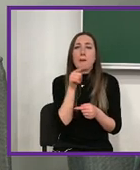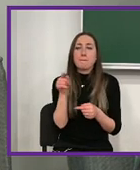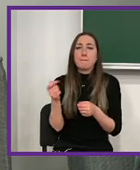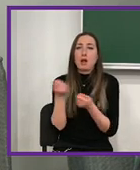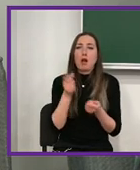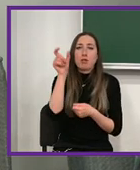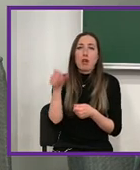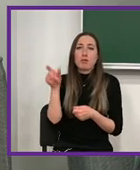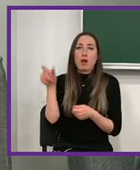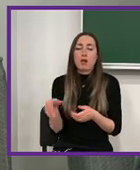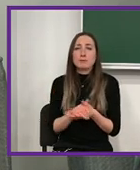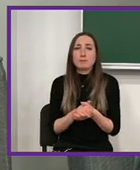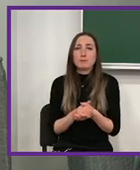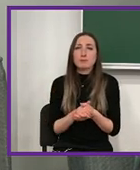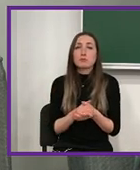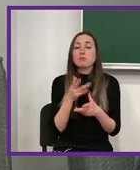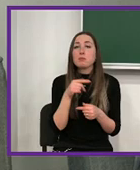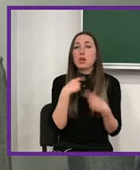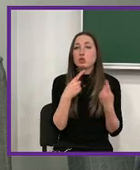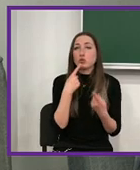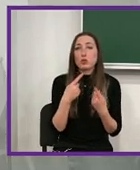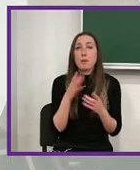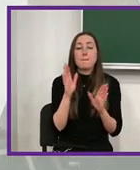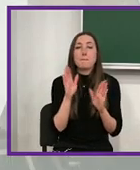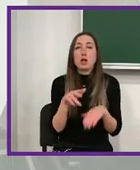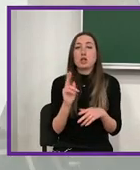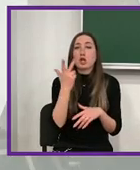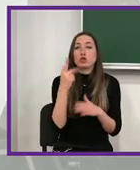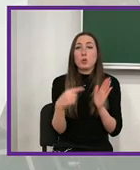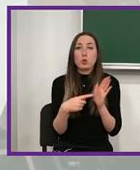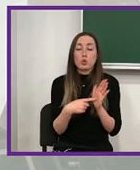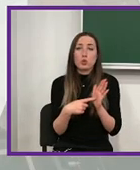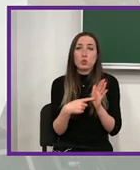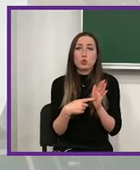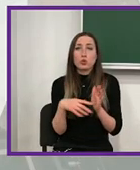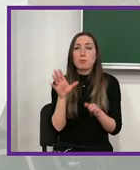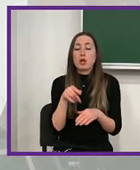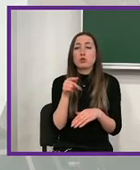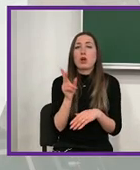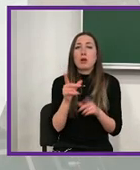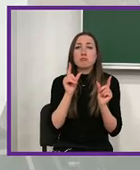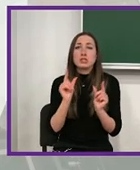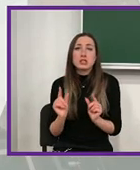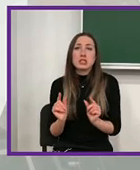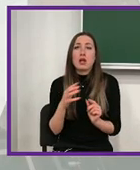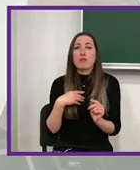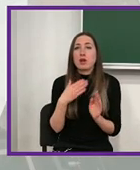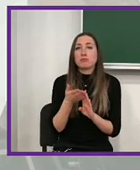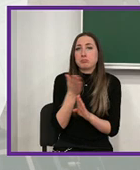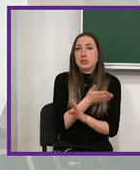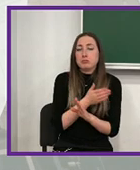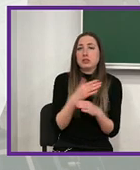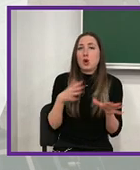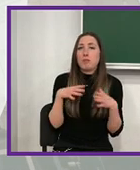When it comes to point three, seize, prevent, and mitigate adverse impacts, we have or where we have